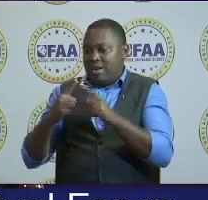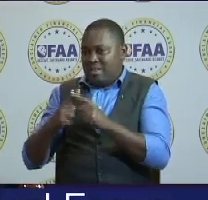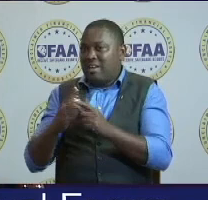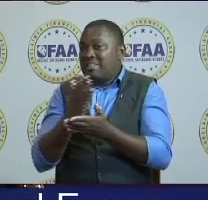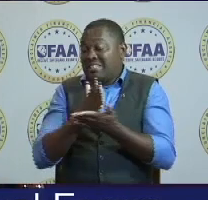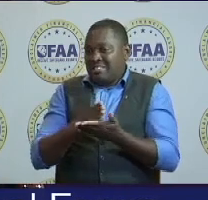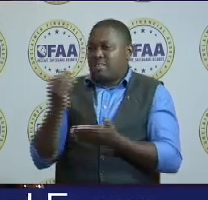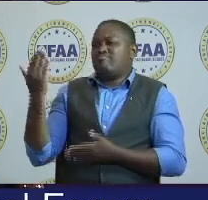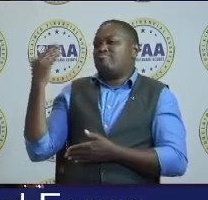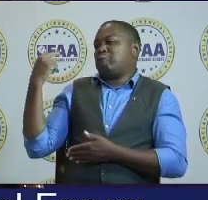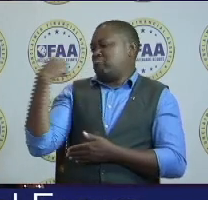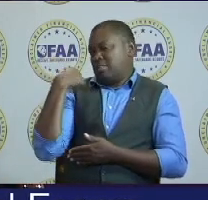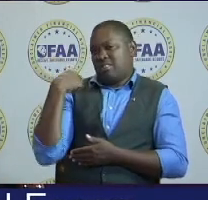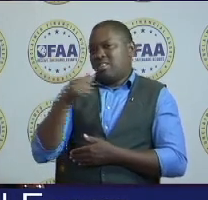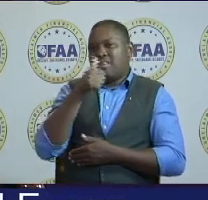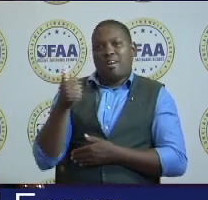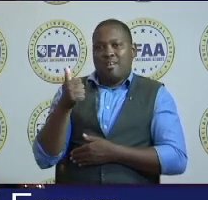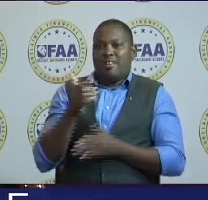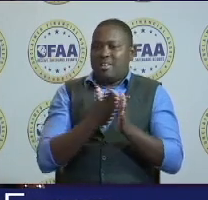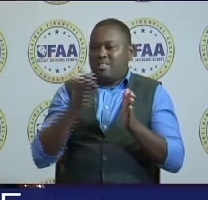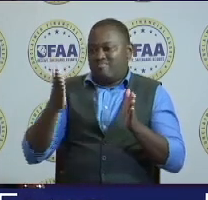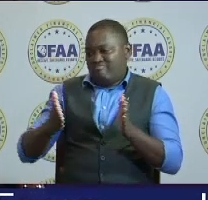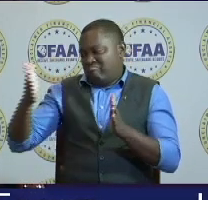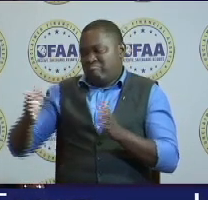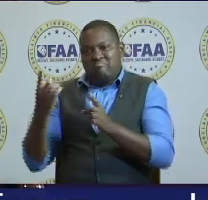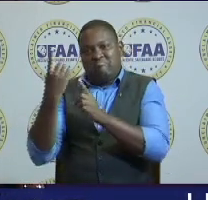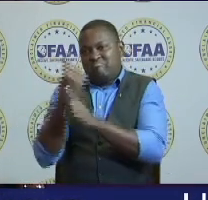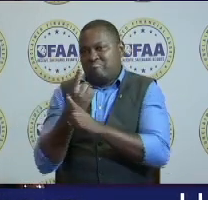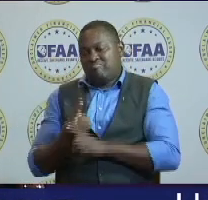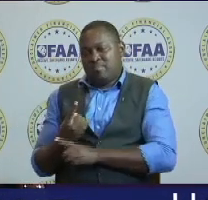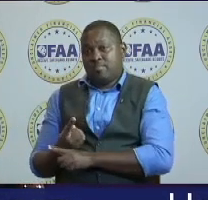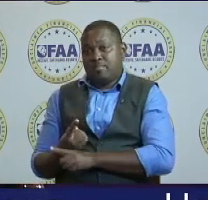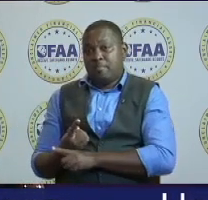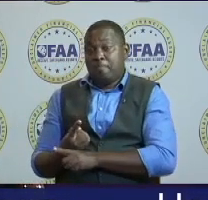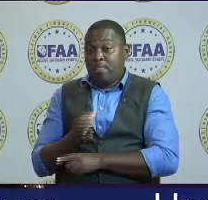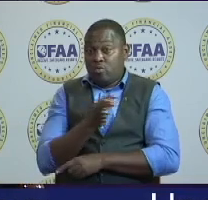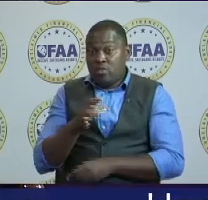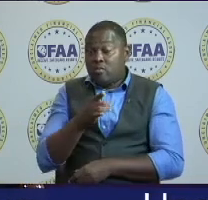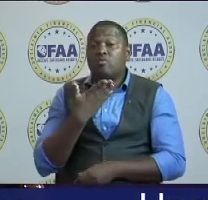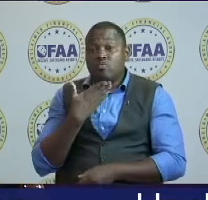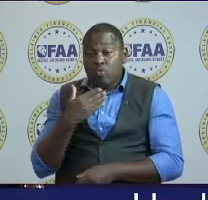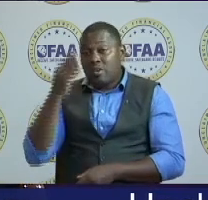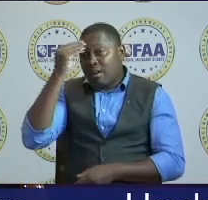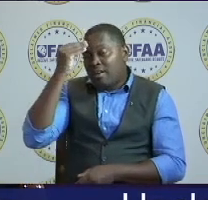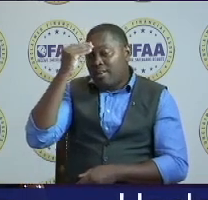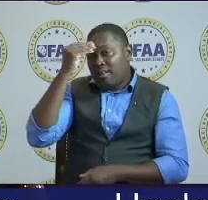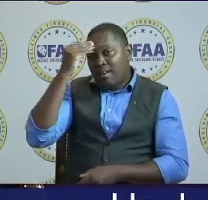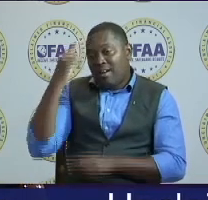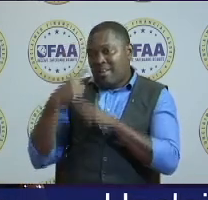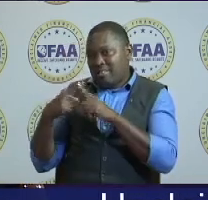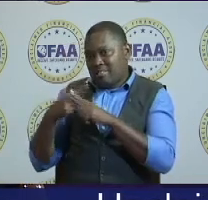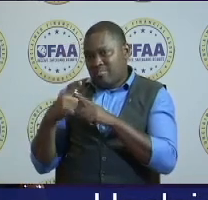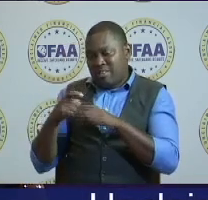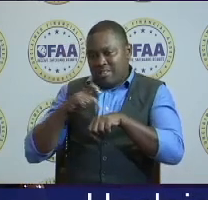for the other one. So I guess for our advice to the holders, even for you to have that experiential learning in terms of submitting